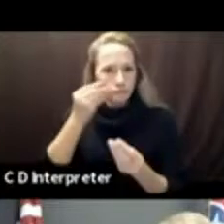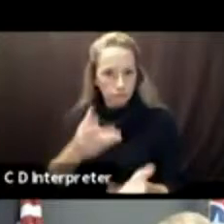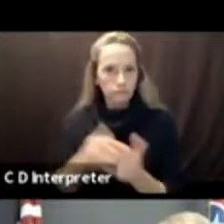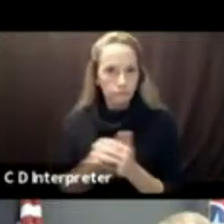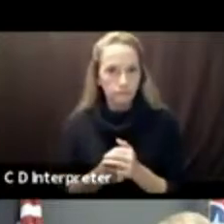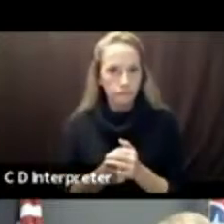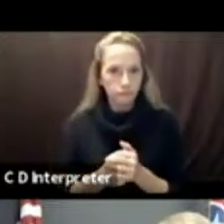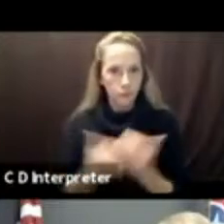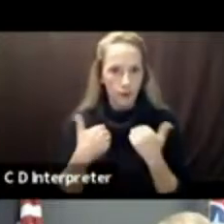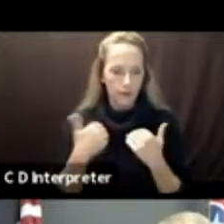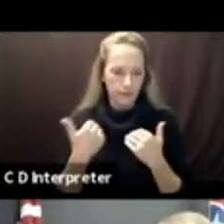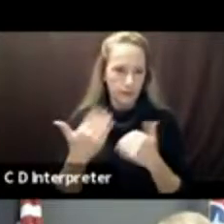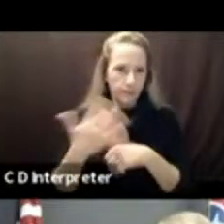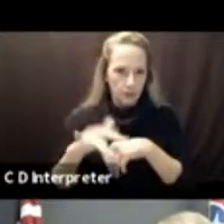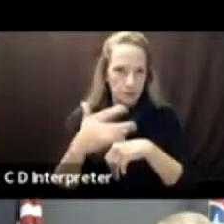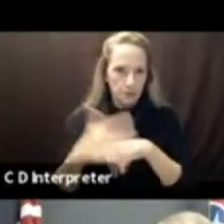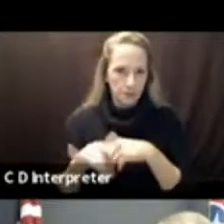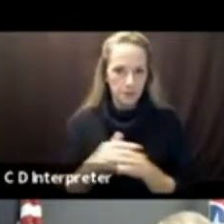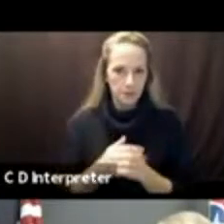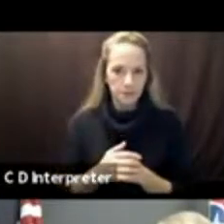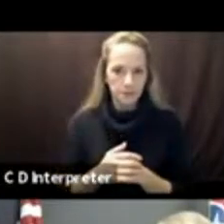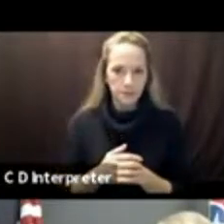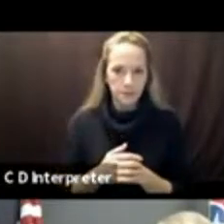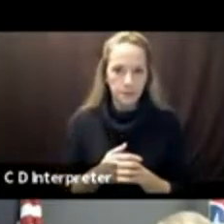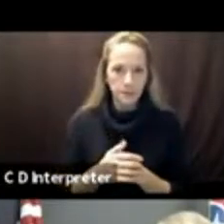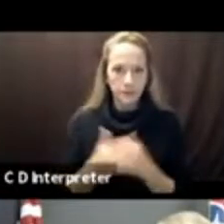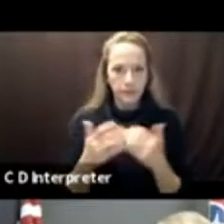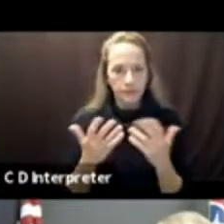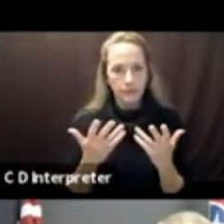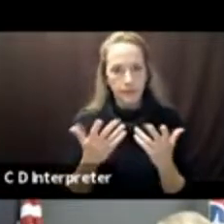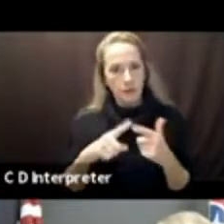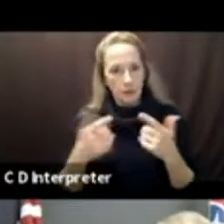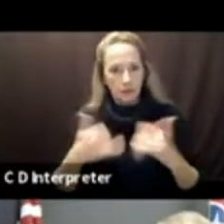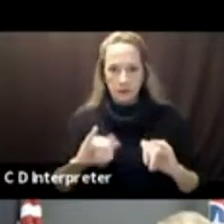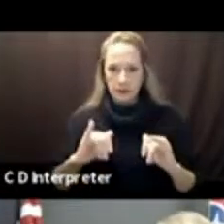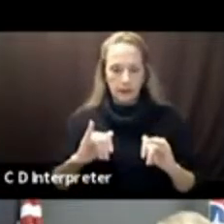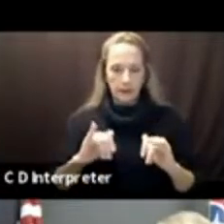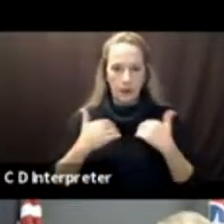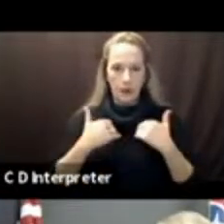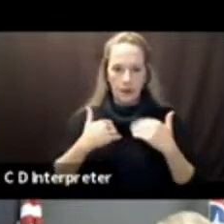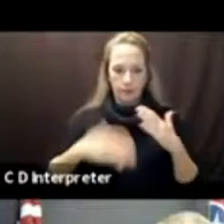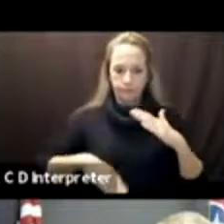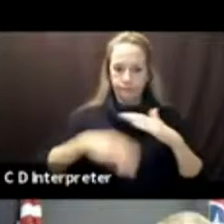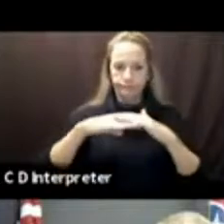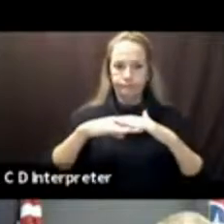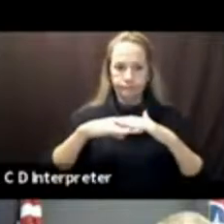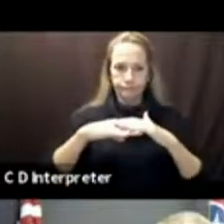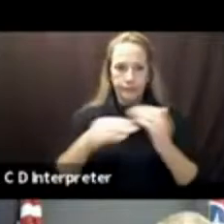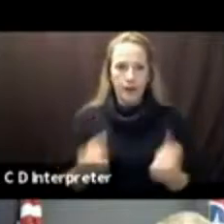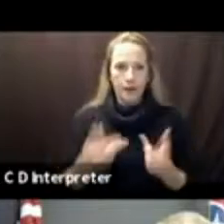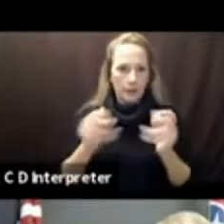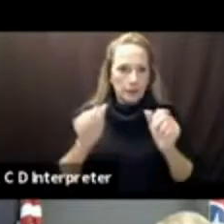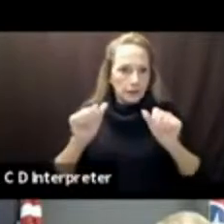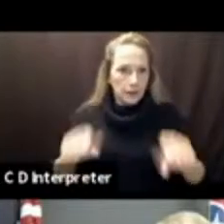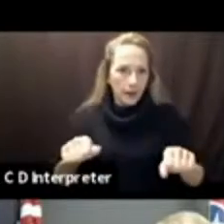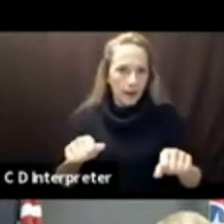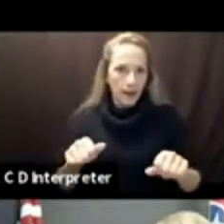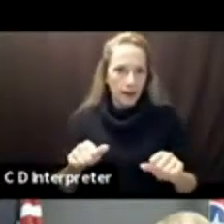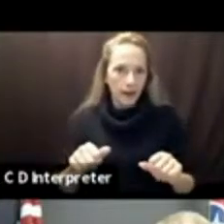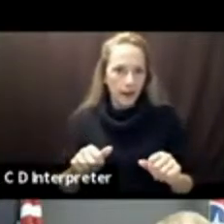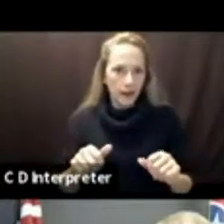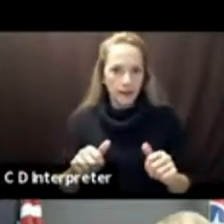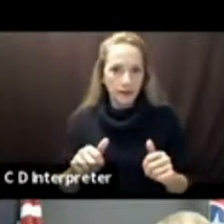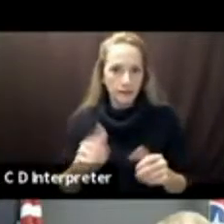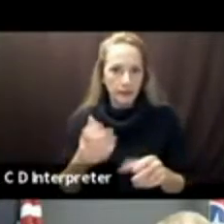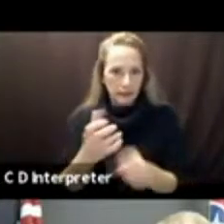is there's a ceiling to how much of that can be done, but it's been ramped up very nicely. It's been another